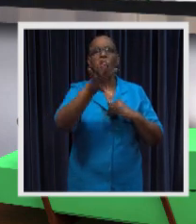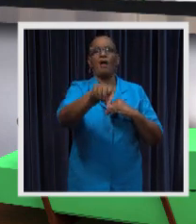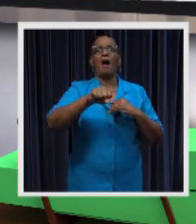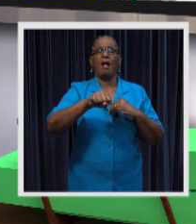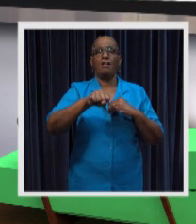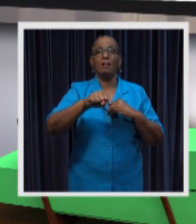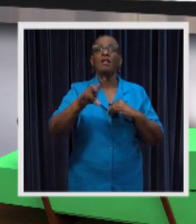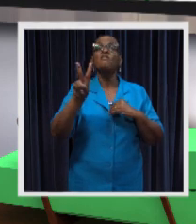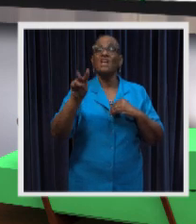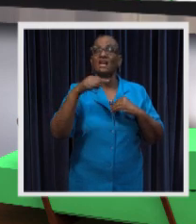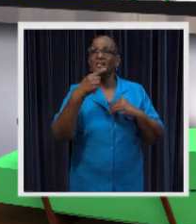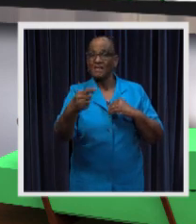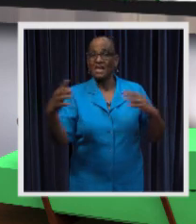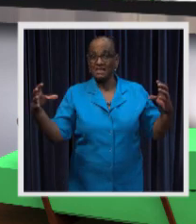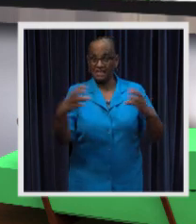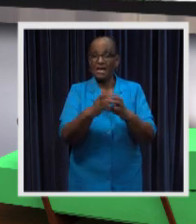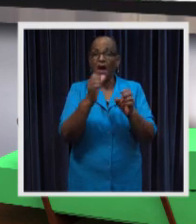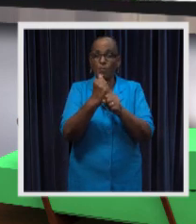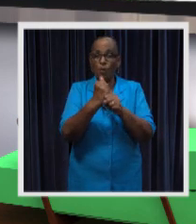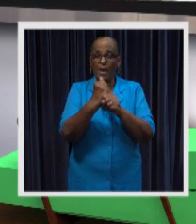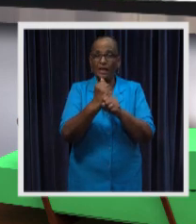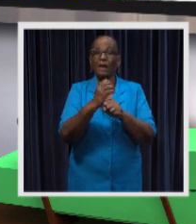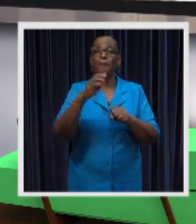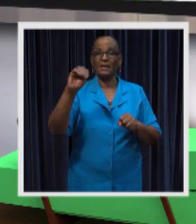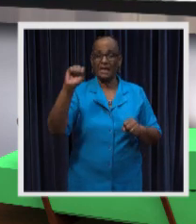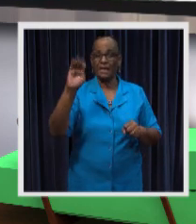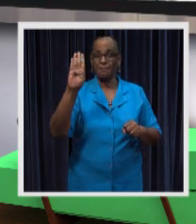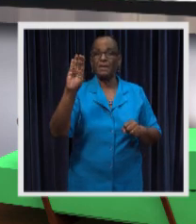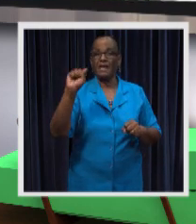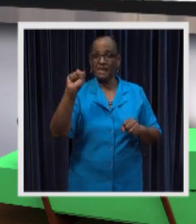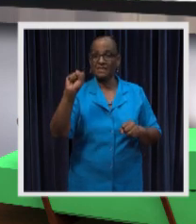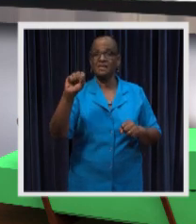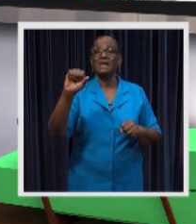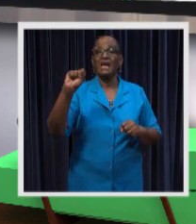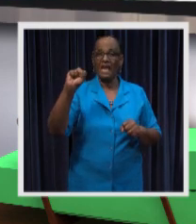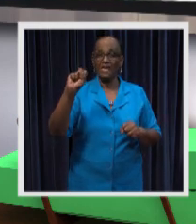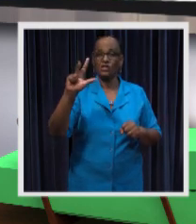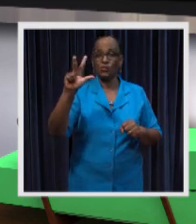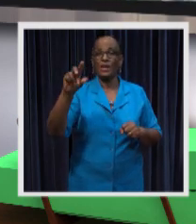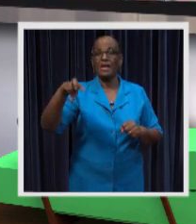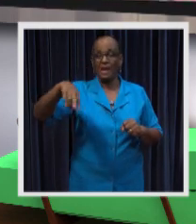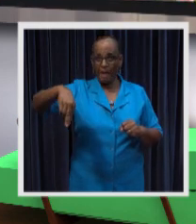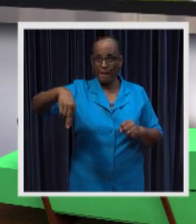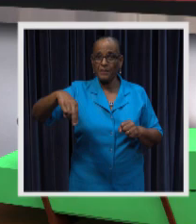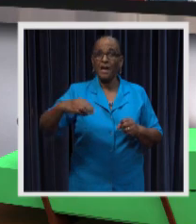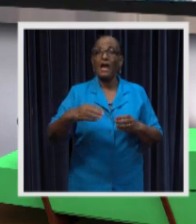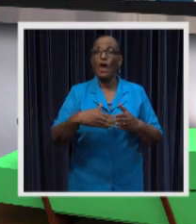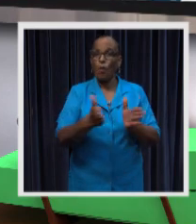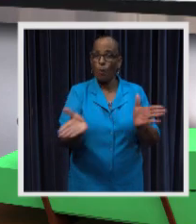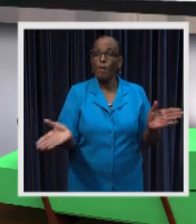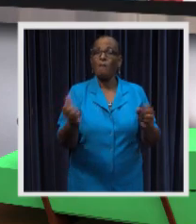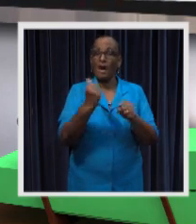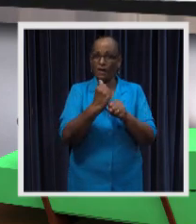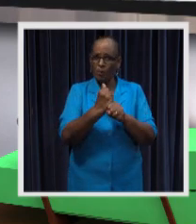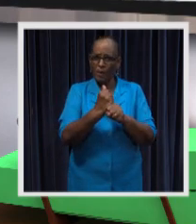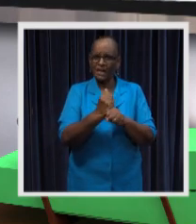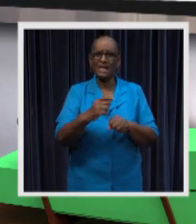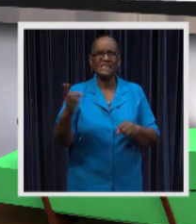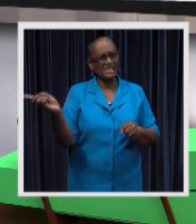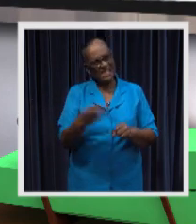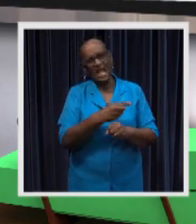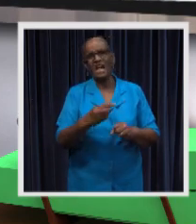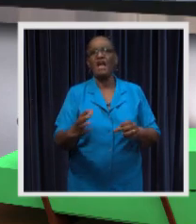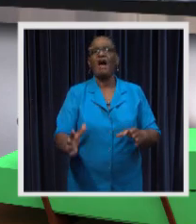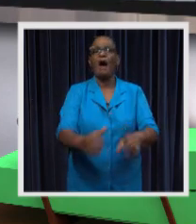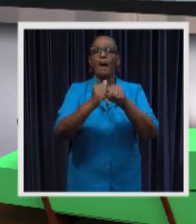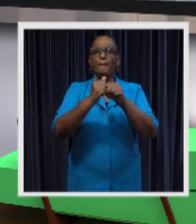been achieved. She also said that cooperation with, for example, the EBS, SWM, and Public